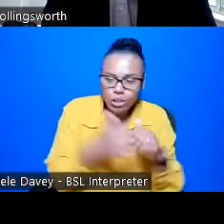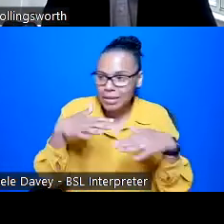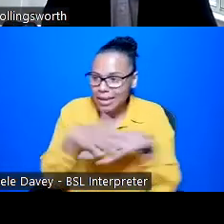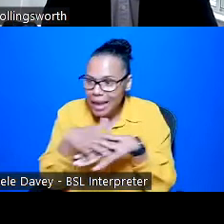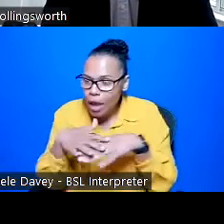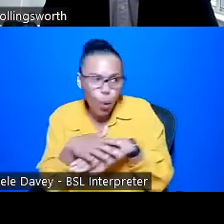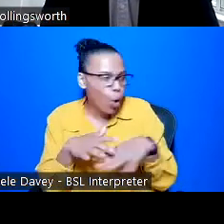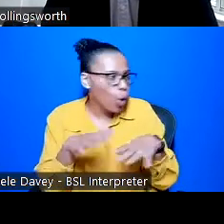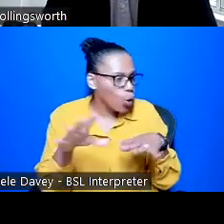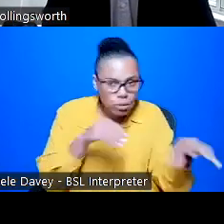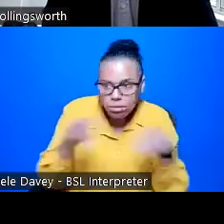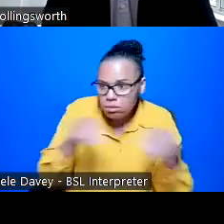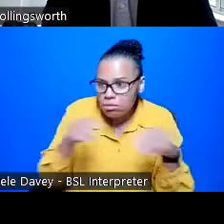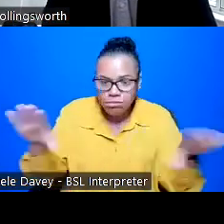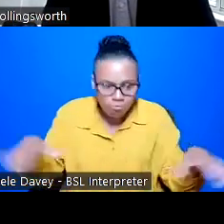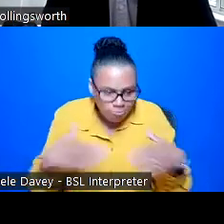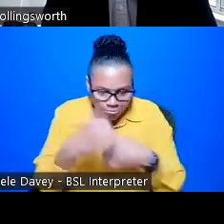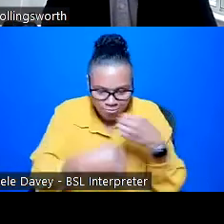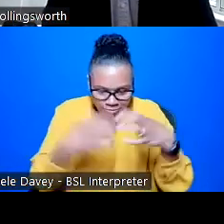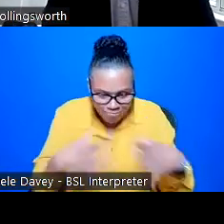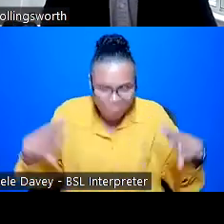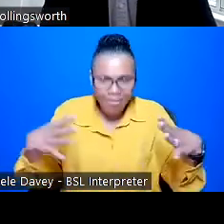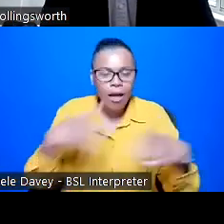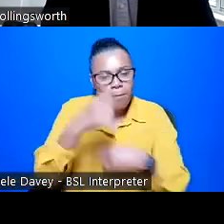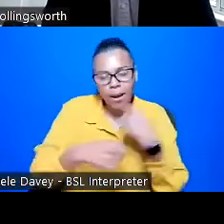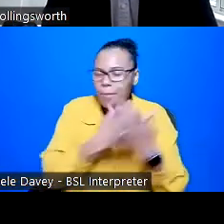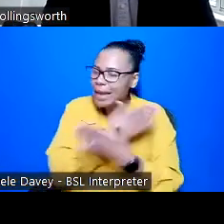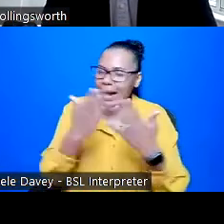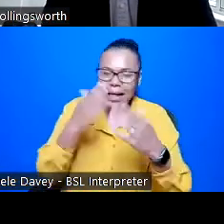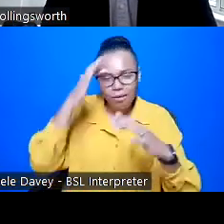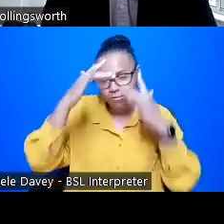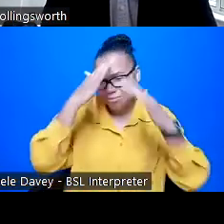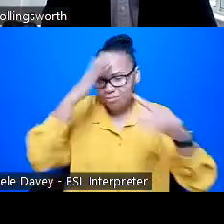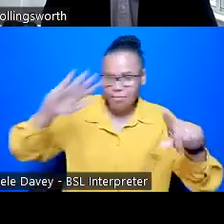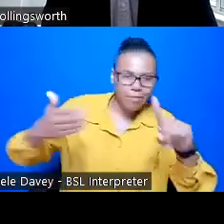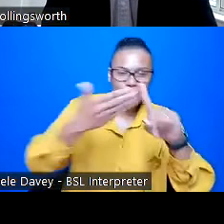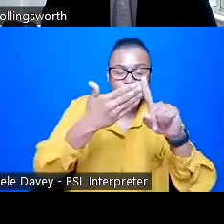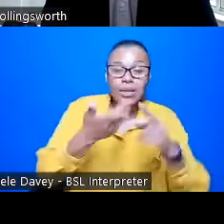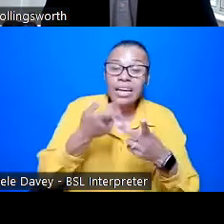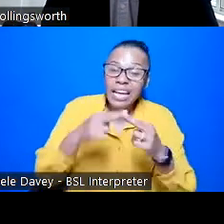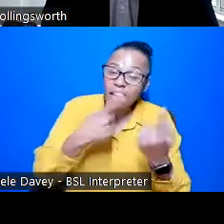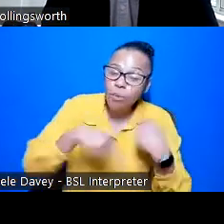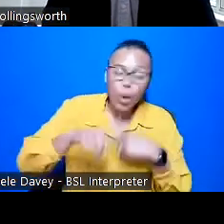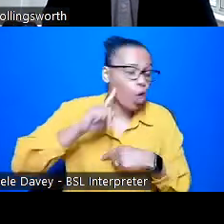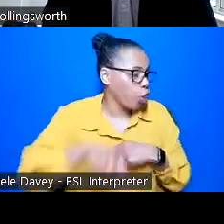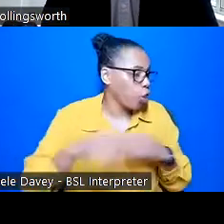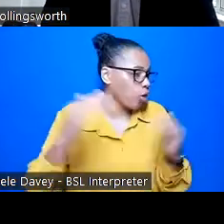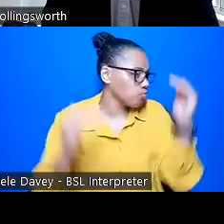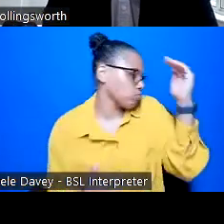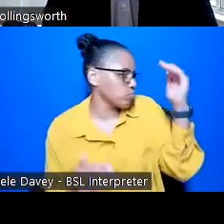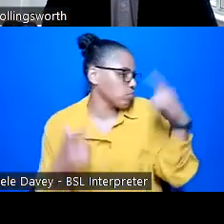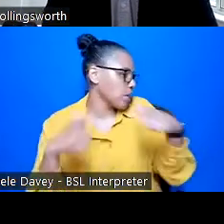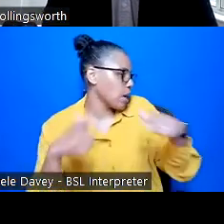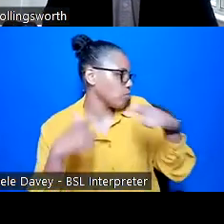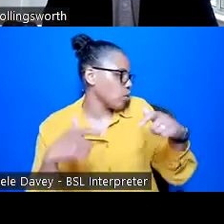ambition, and absolutely to understand that unless we tackle those inequalities that are so prevalent, that recognise in